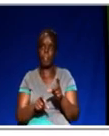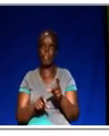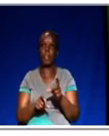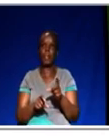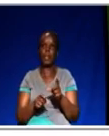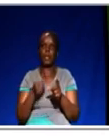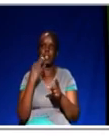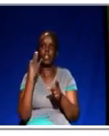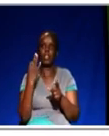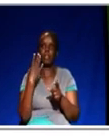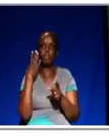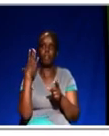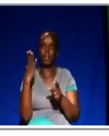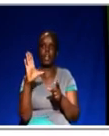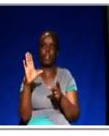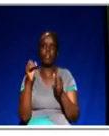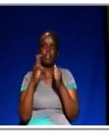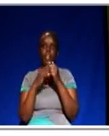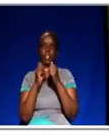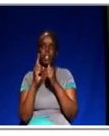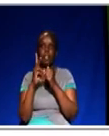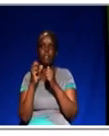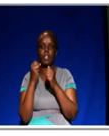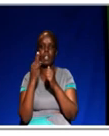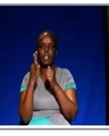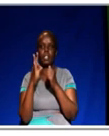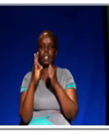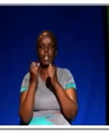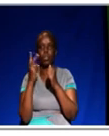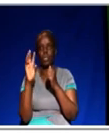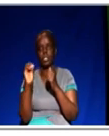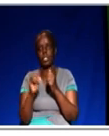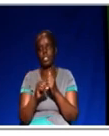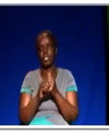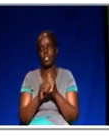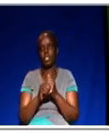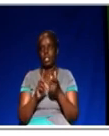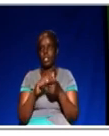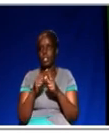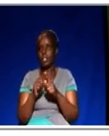3, 5, 8, 11, 12, and 20.